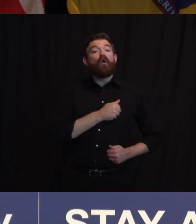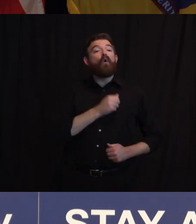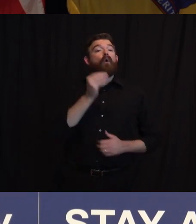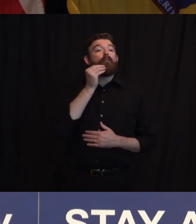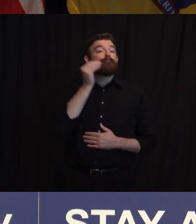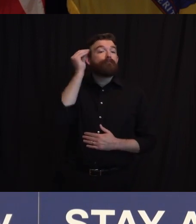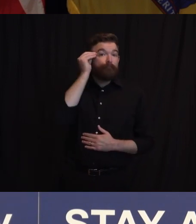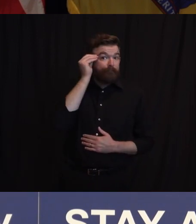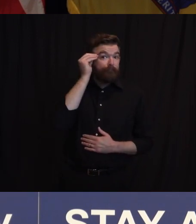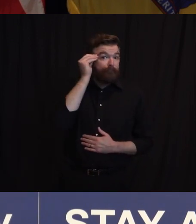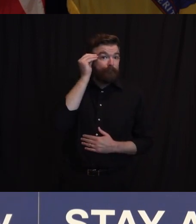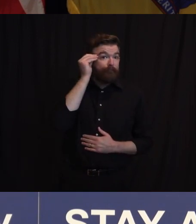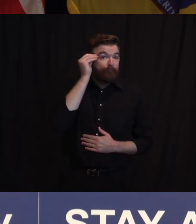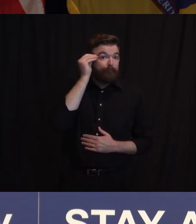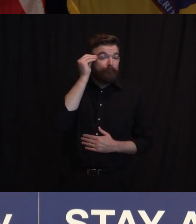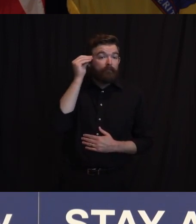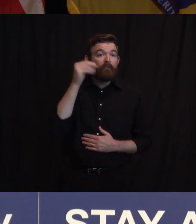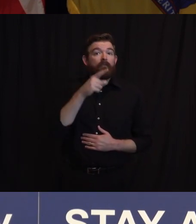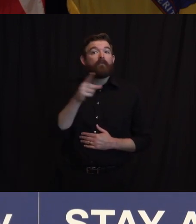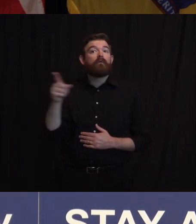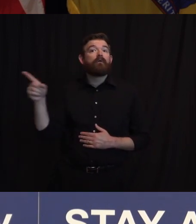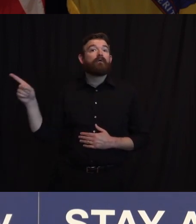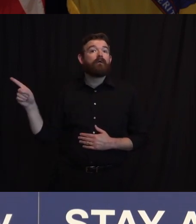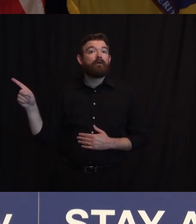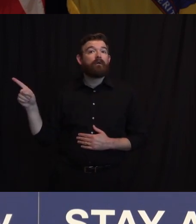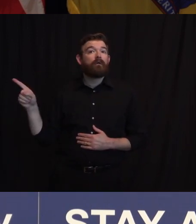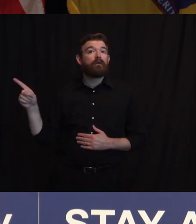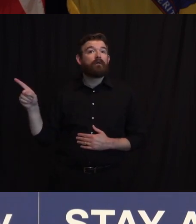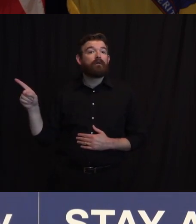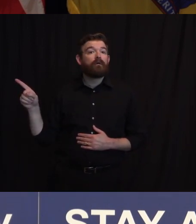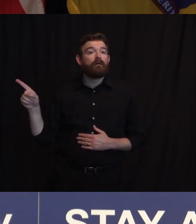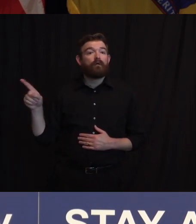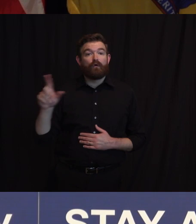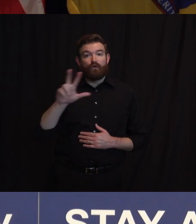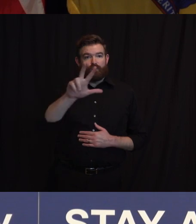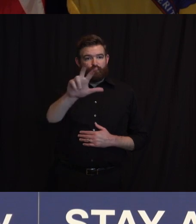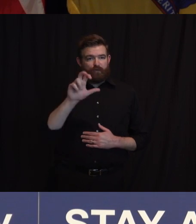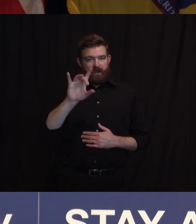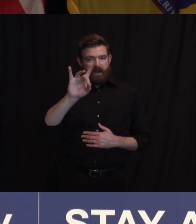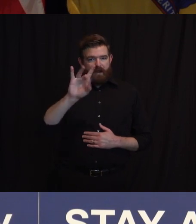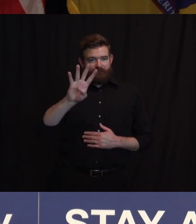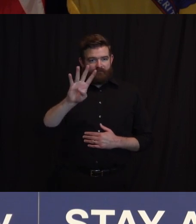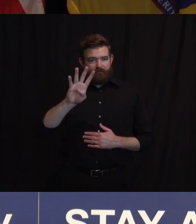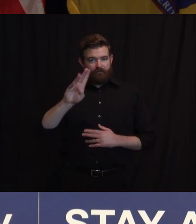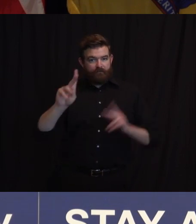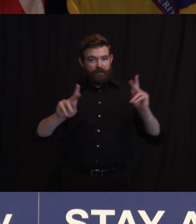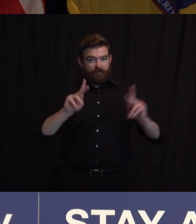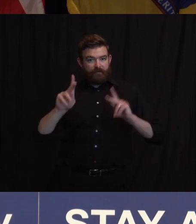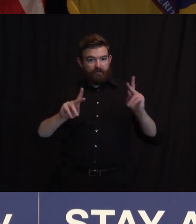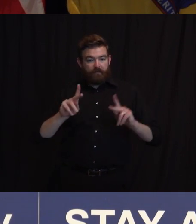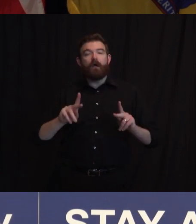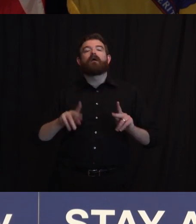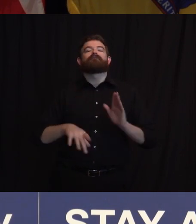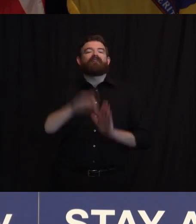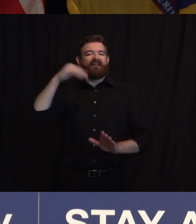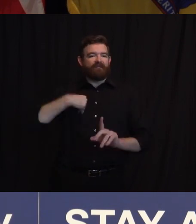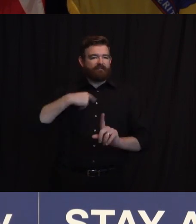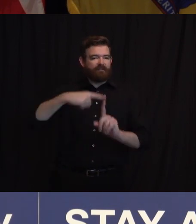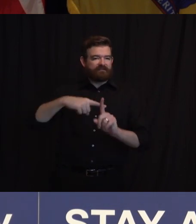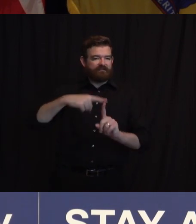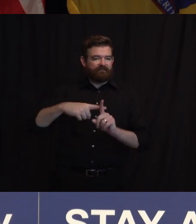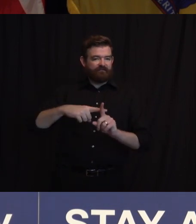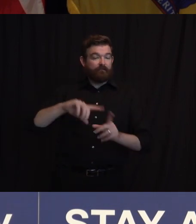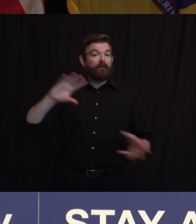Among a census of 654, there have been 384 residents tested positive and a total of